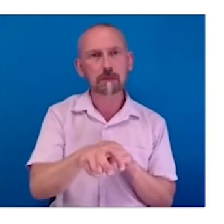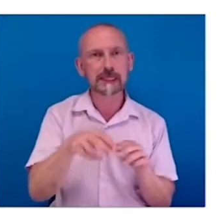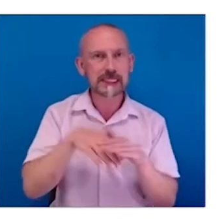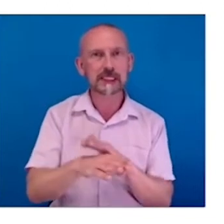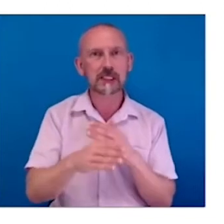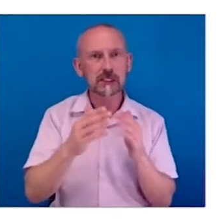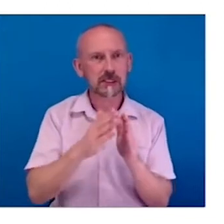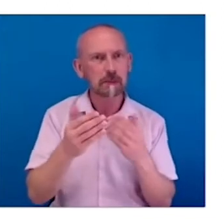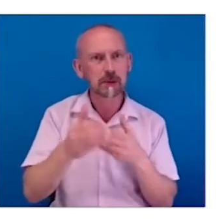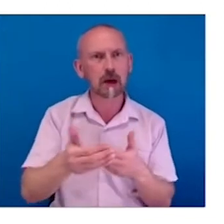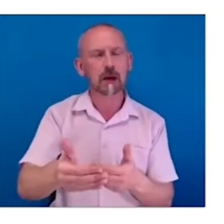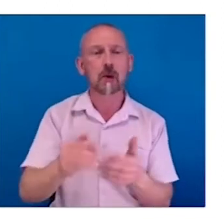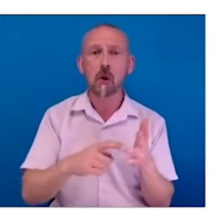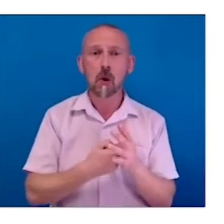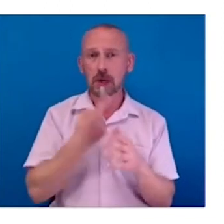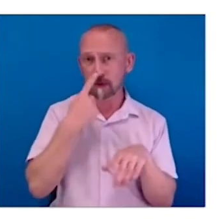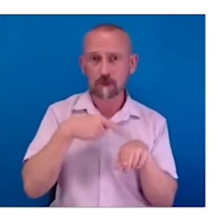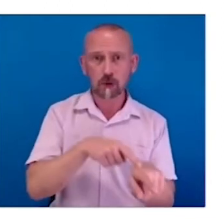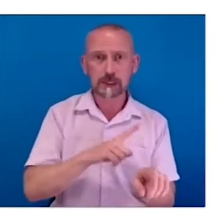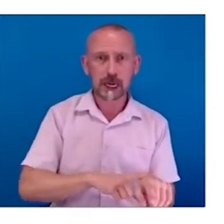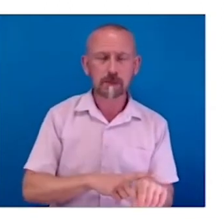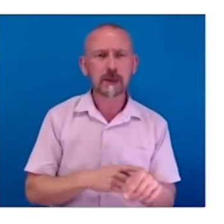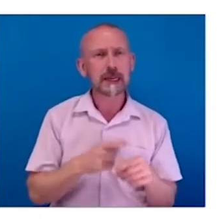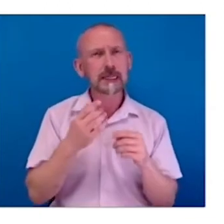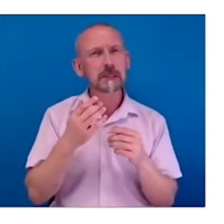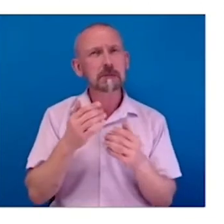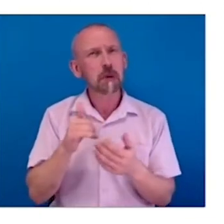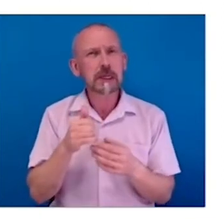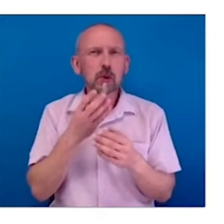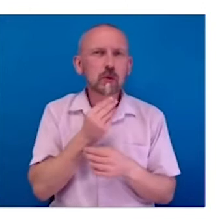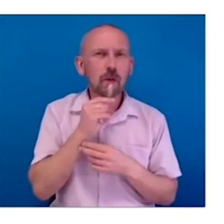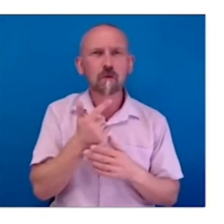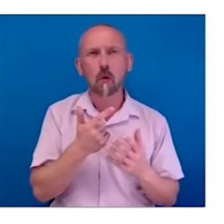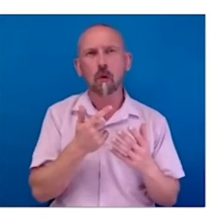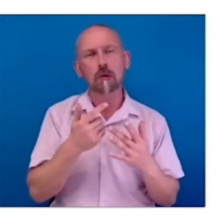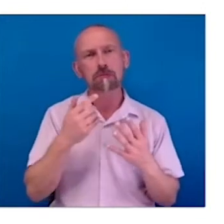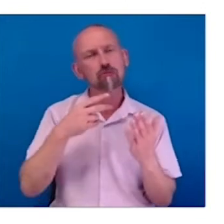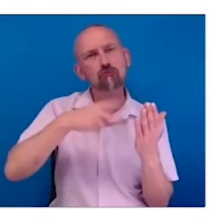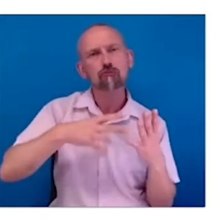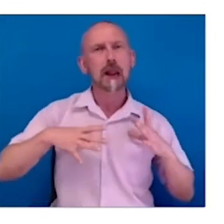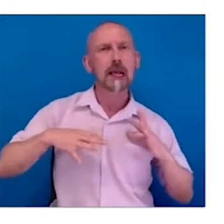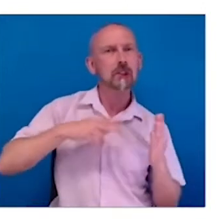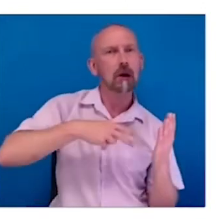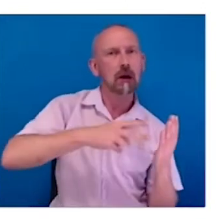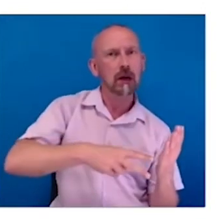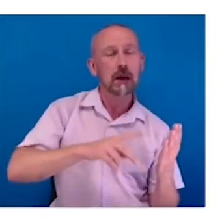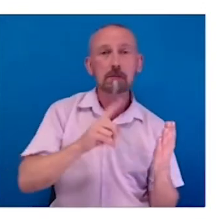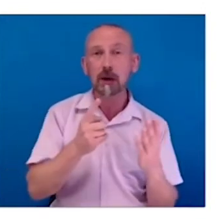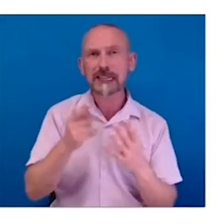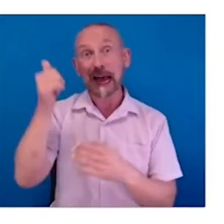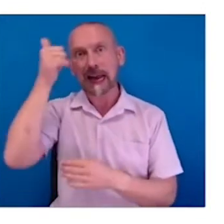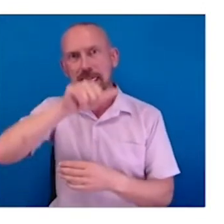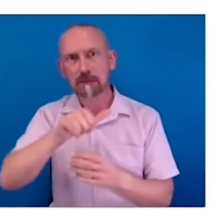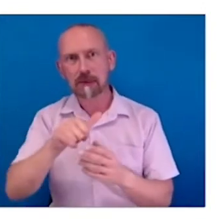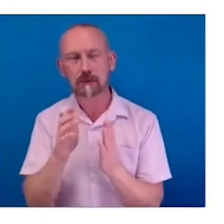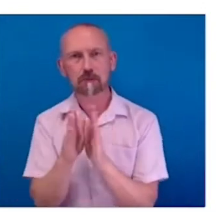may be adequate for reading fiction, but is not helpful for those other cases such as academic books, with multiple heading levels